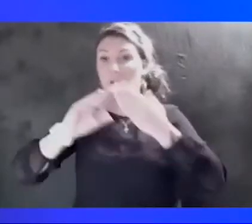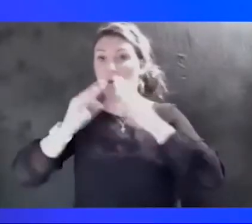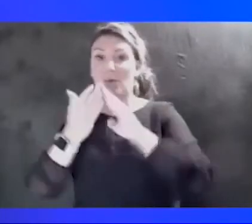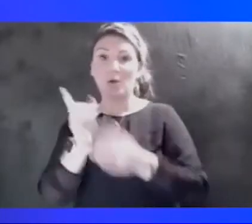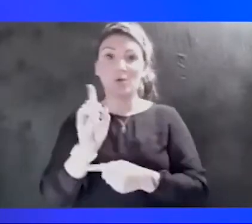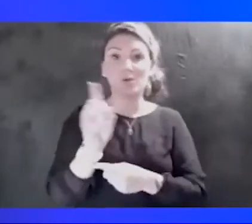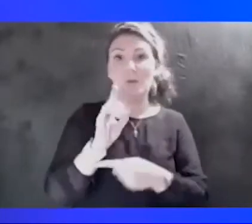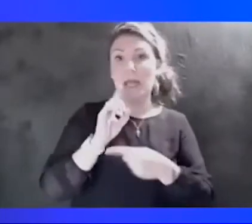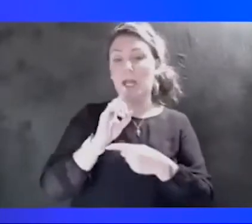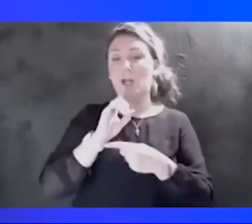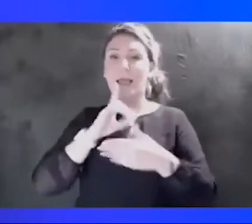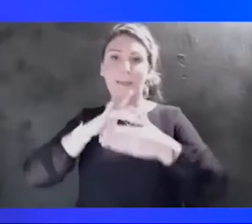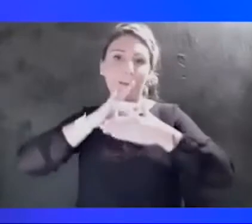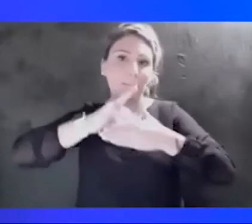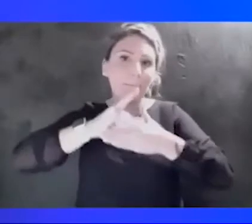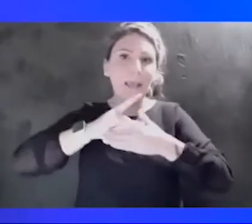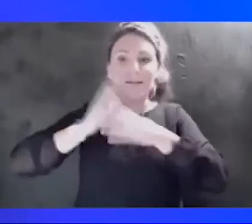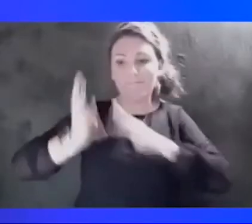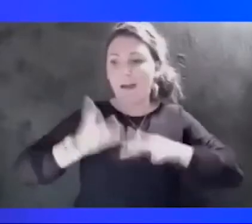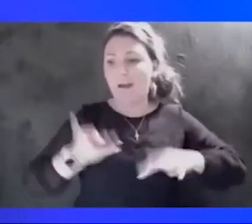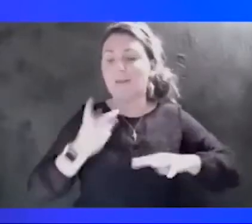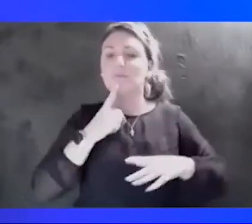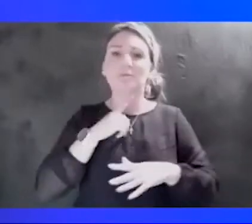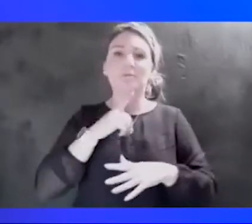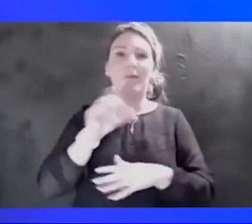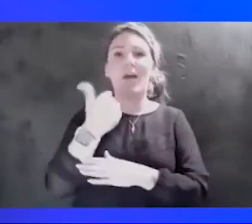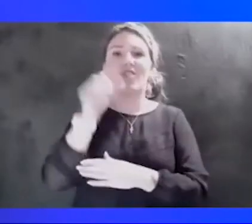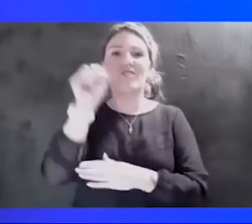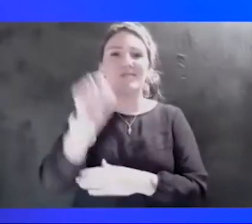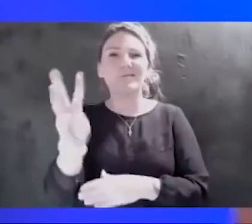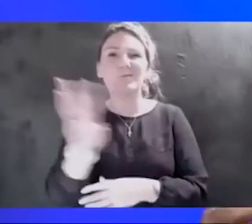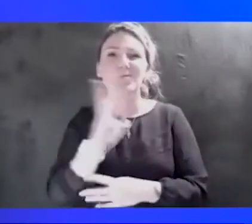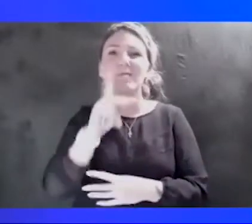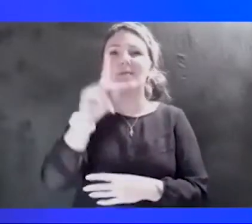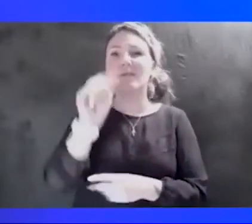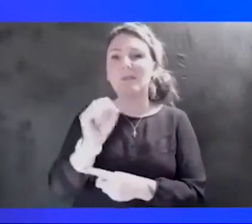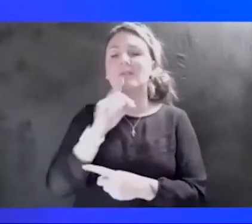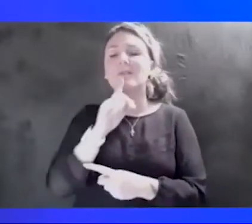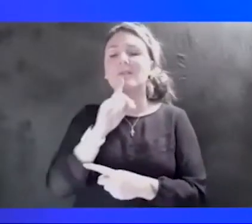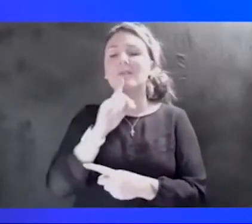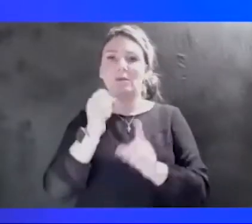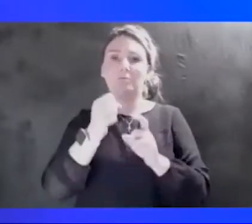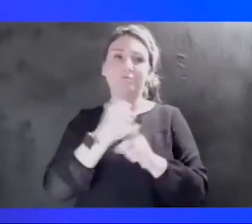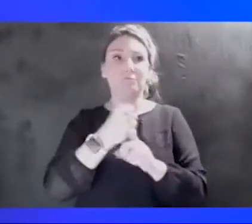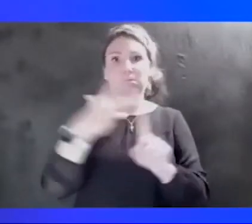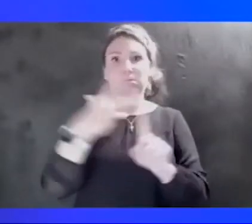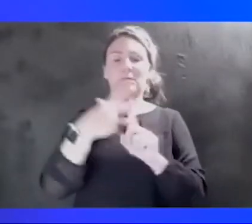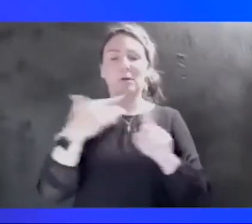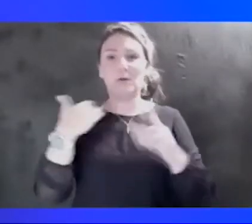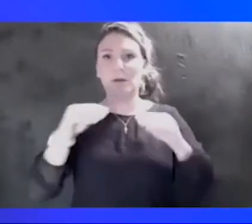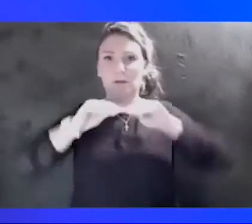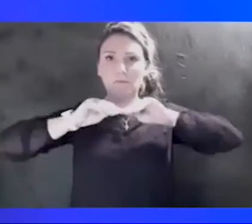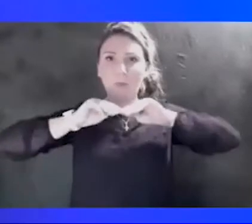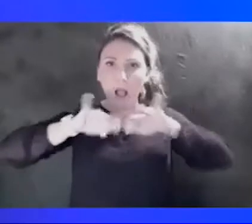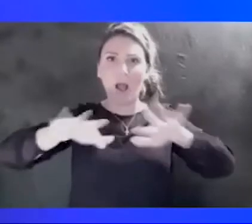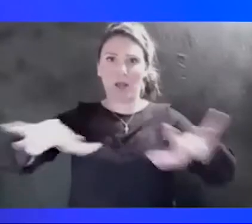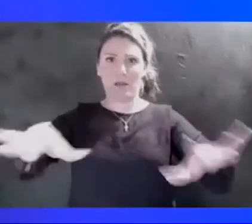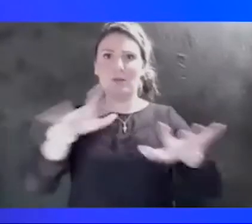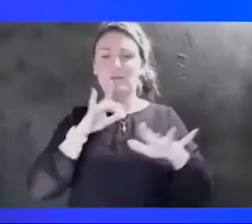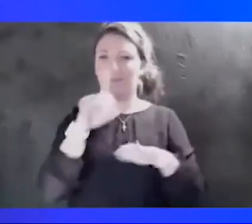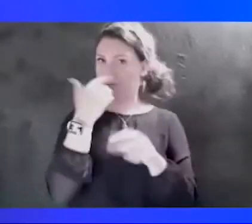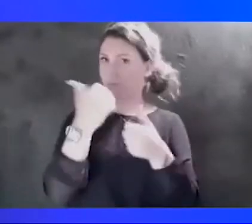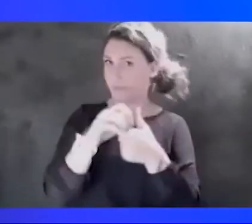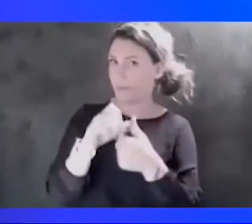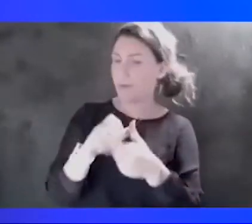and others across southwest Kansas, it really did explode, as you obviously can relate to and remember. And leading into